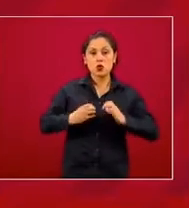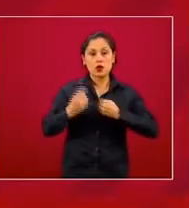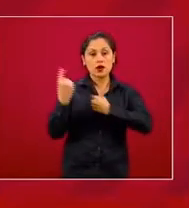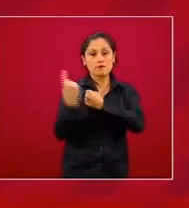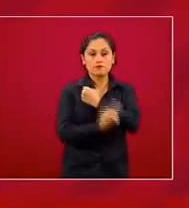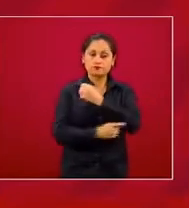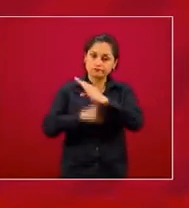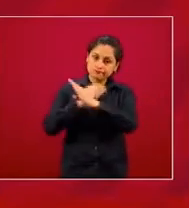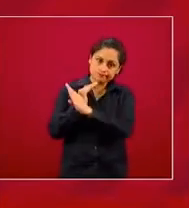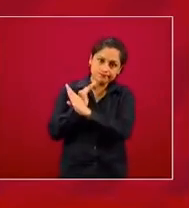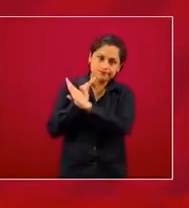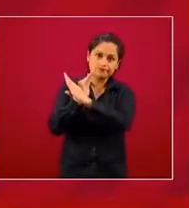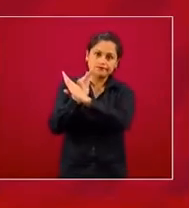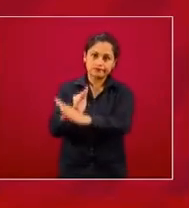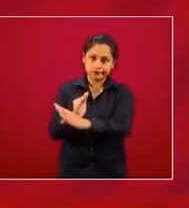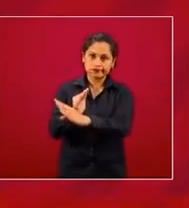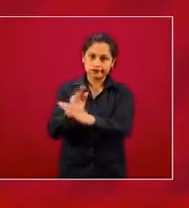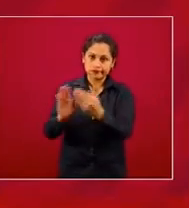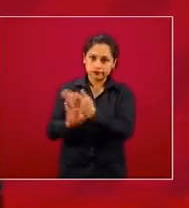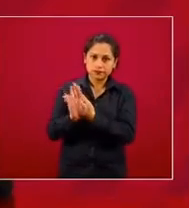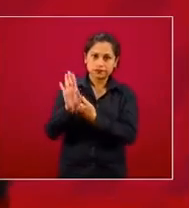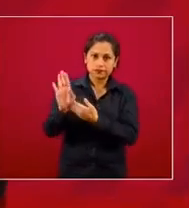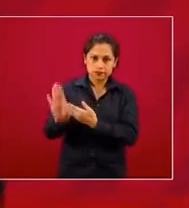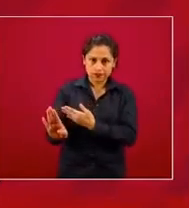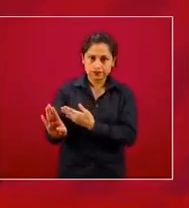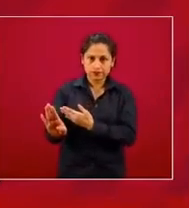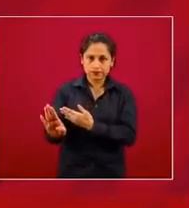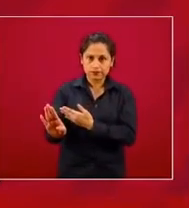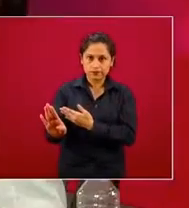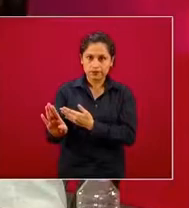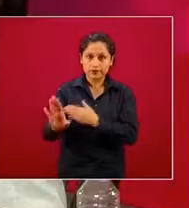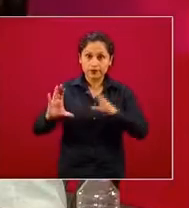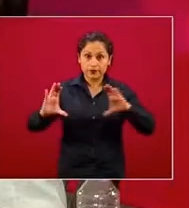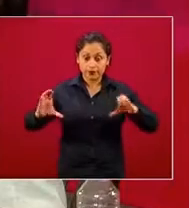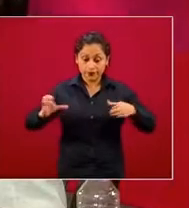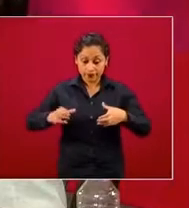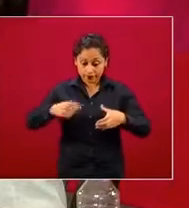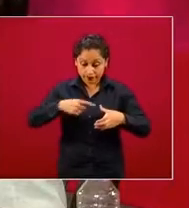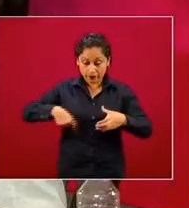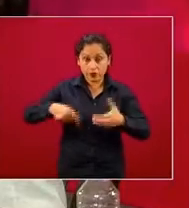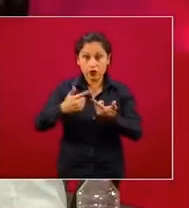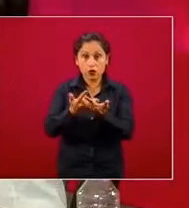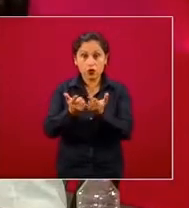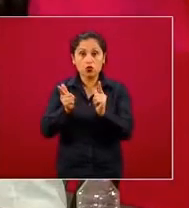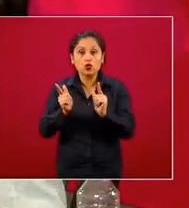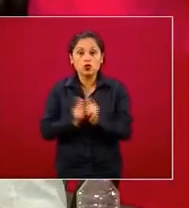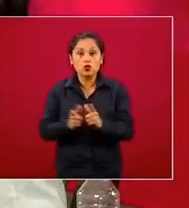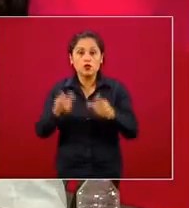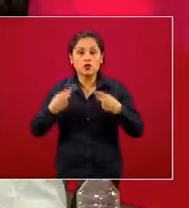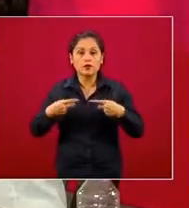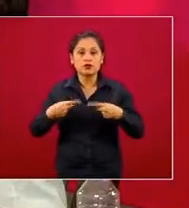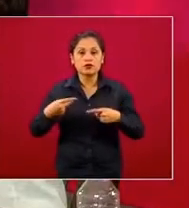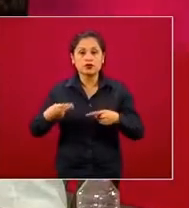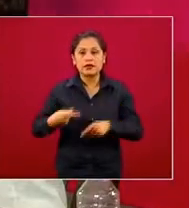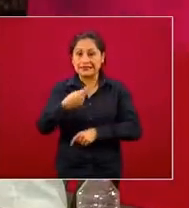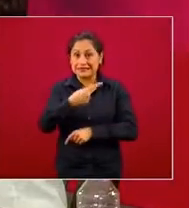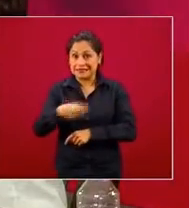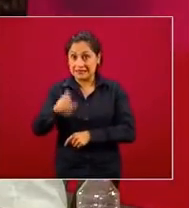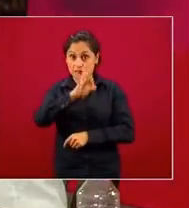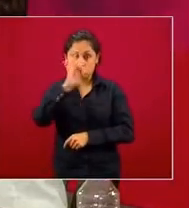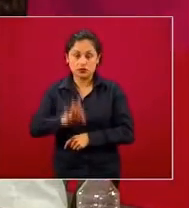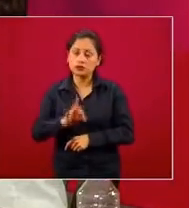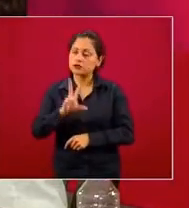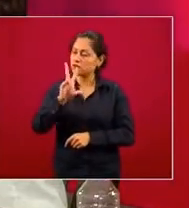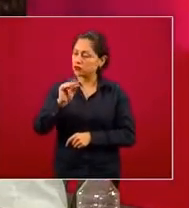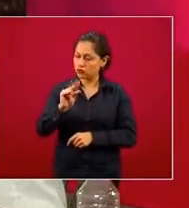immune response, within a specific group of people, that they don't have to be 100% of them, but it's big enough so